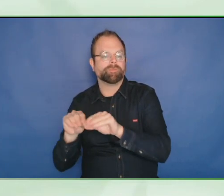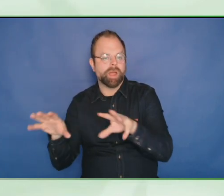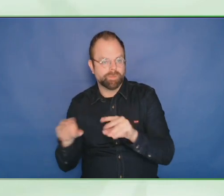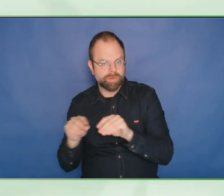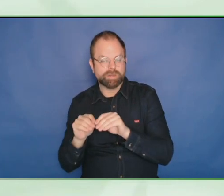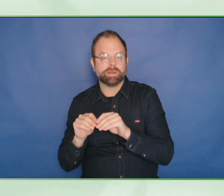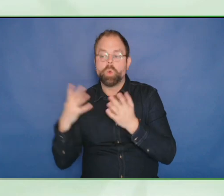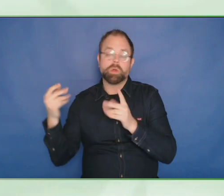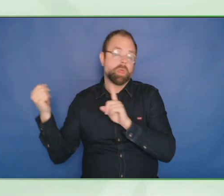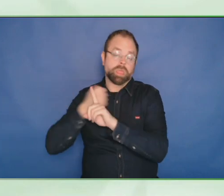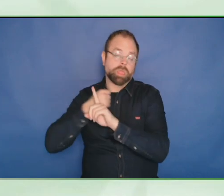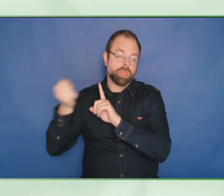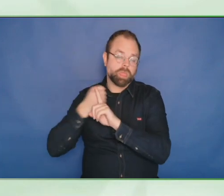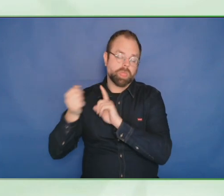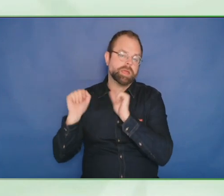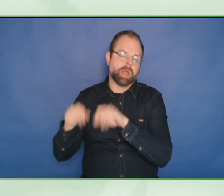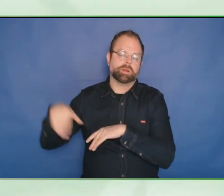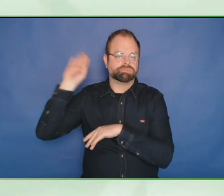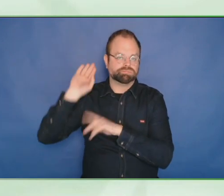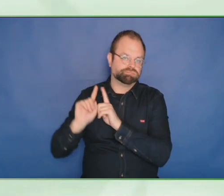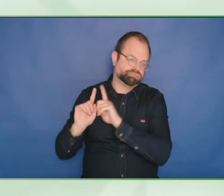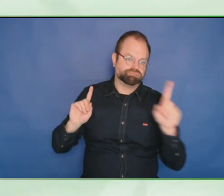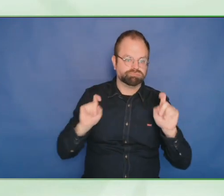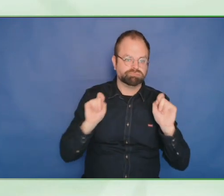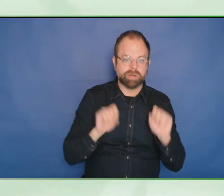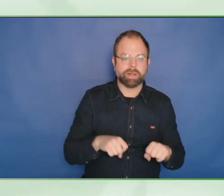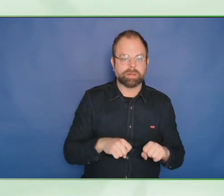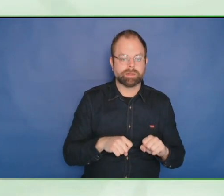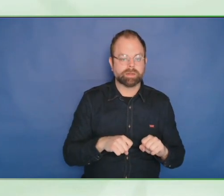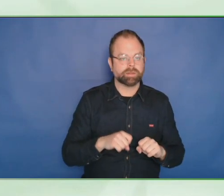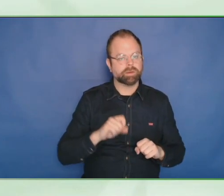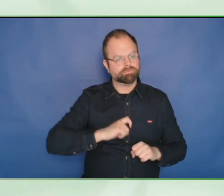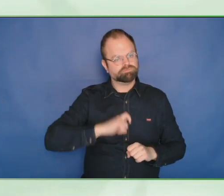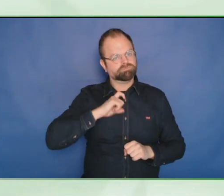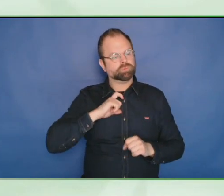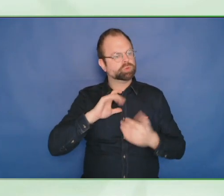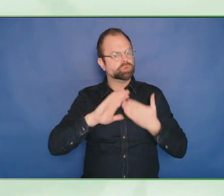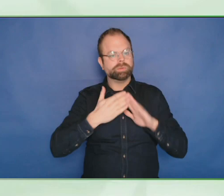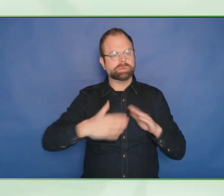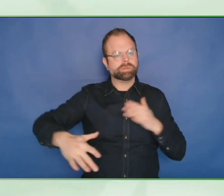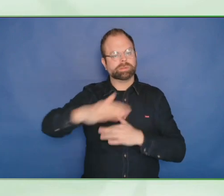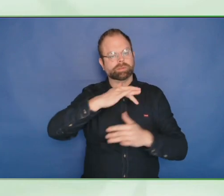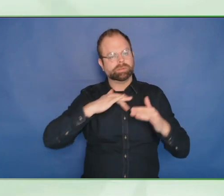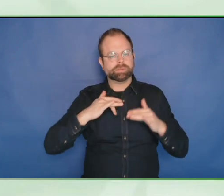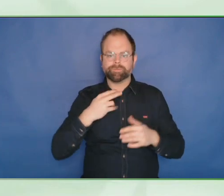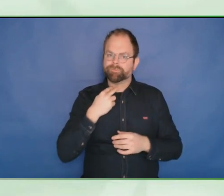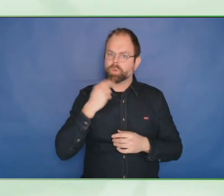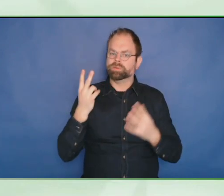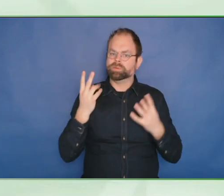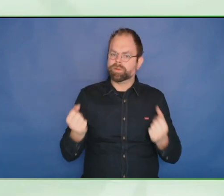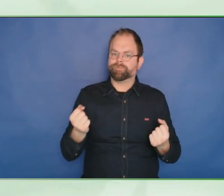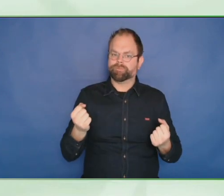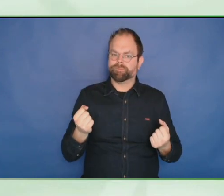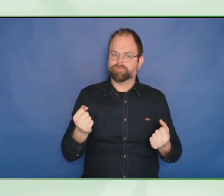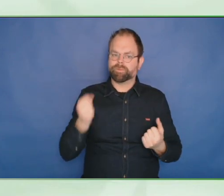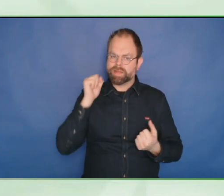voice. And then you can see the change. If you meet the woman the first day she comes to apply for the program and you talk to her, come back like in 2 years